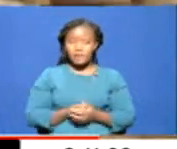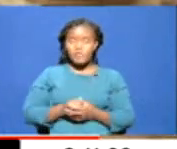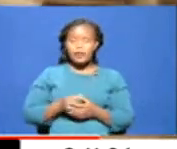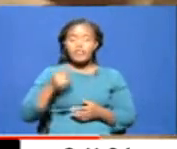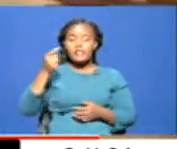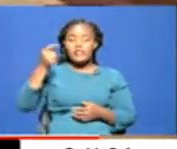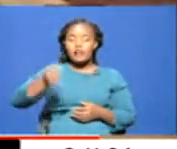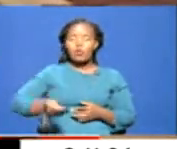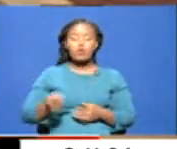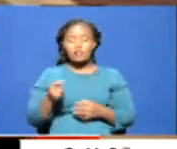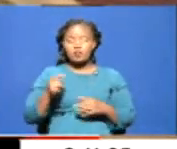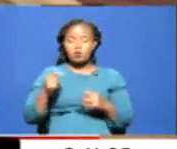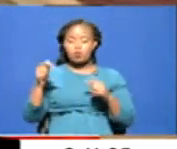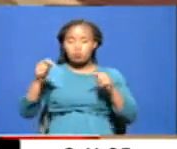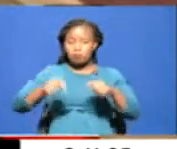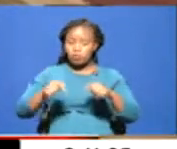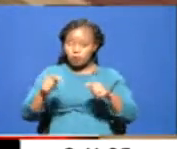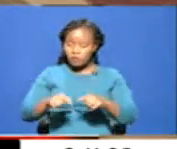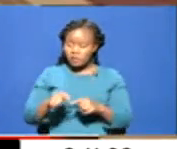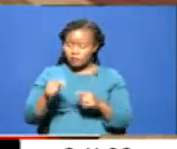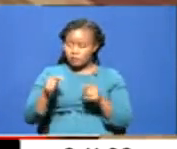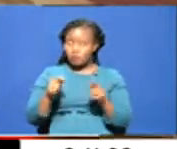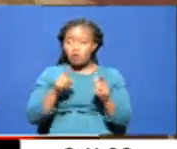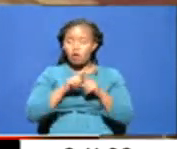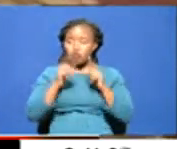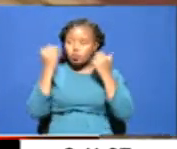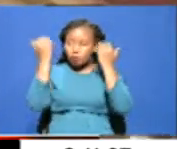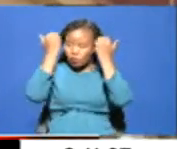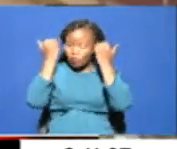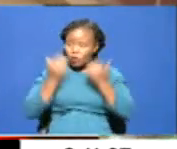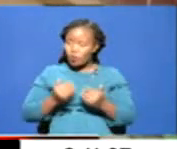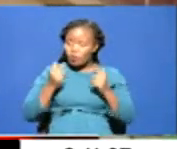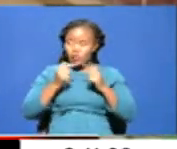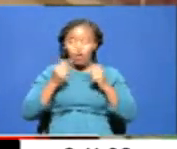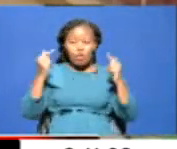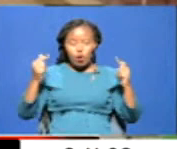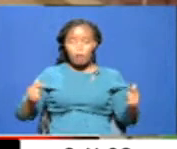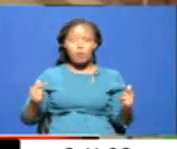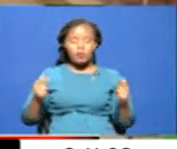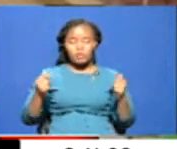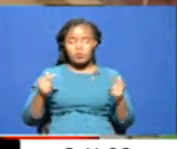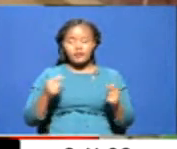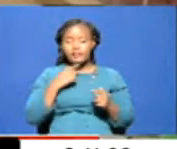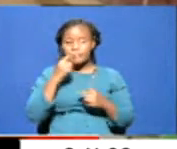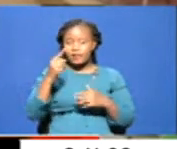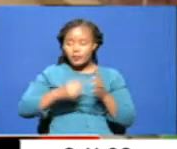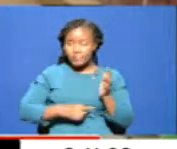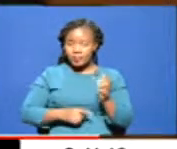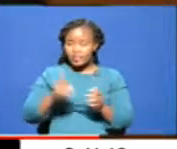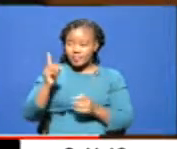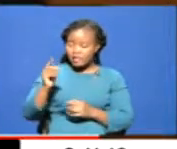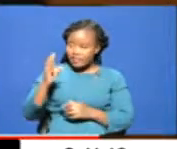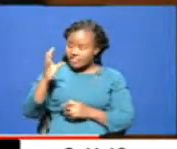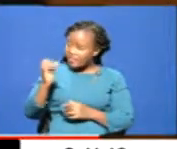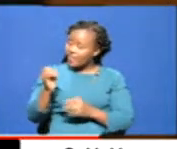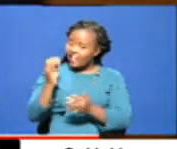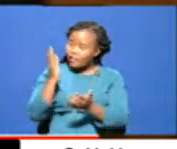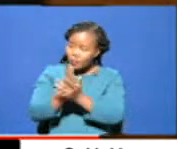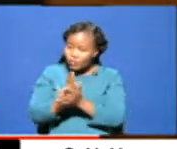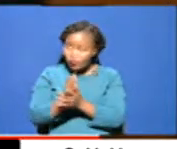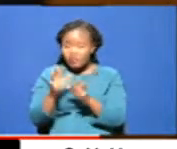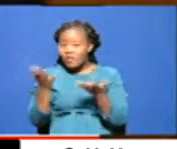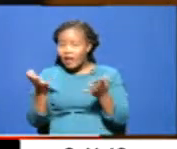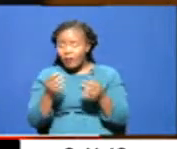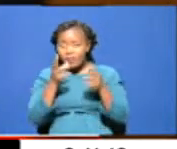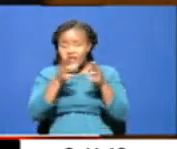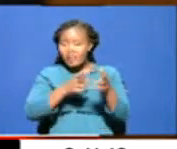by Justice Anthony Murima, the court declined to set aside the sentence, saying the DCI did not prove how the firearms